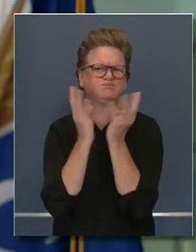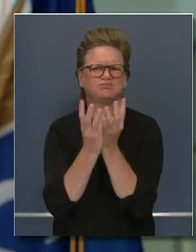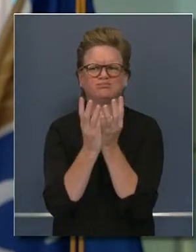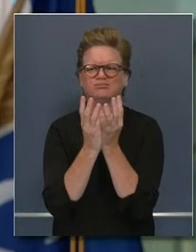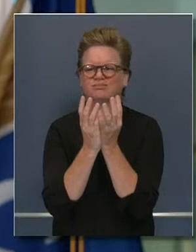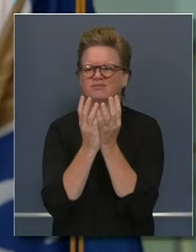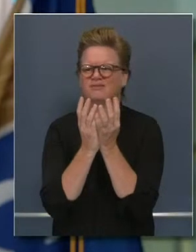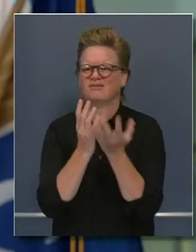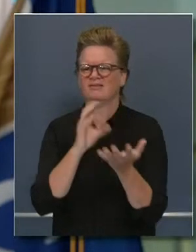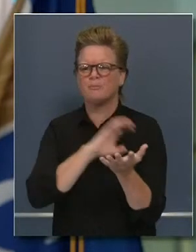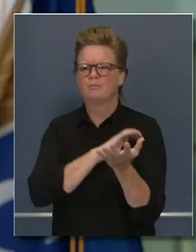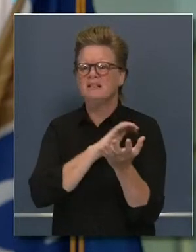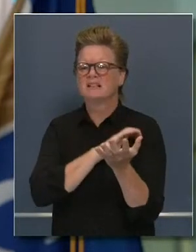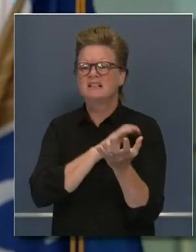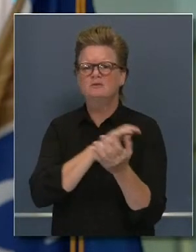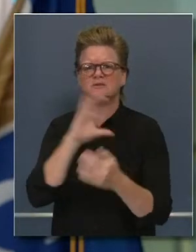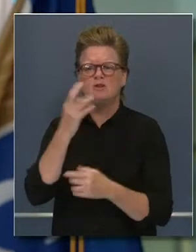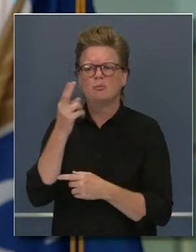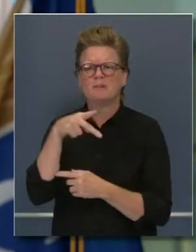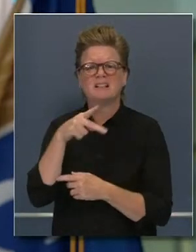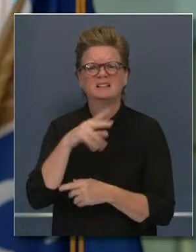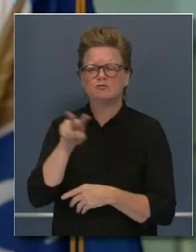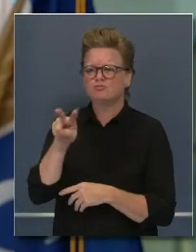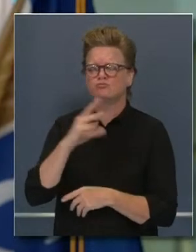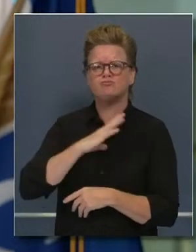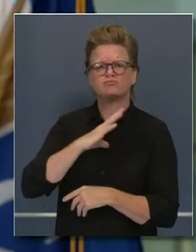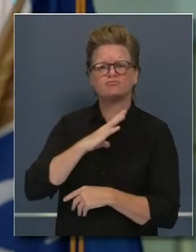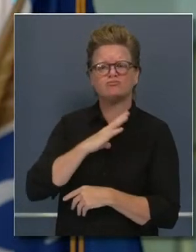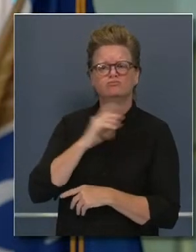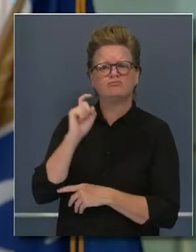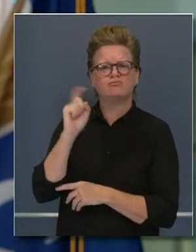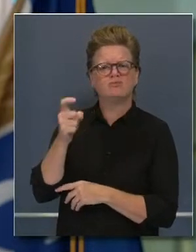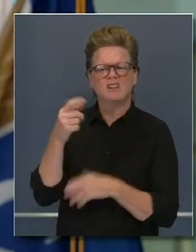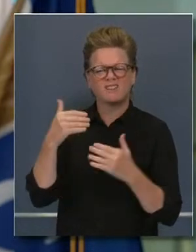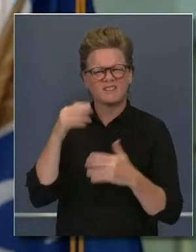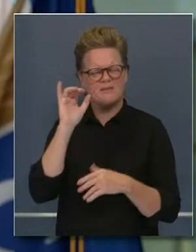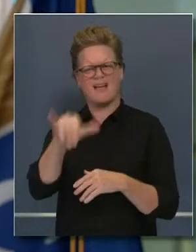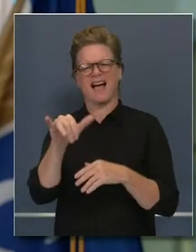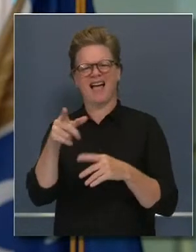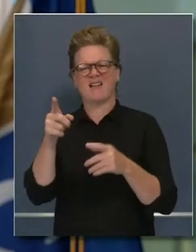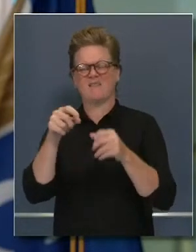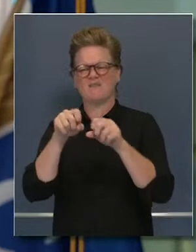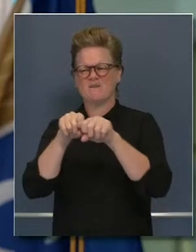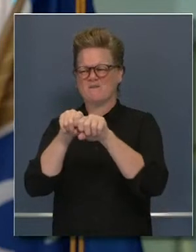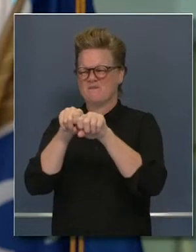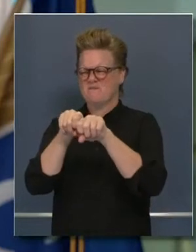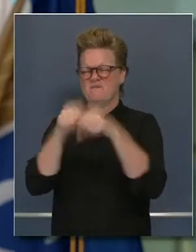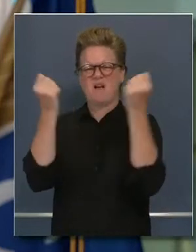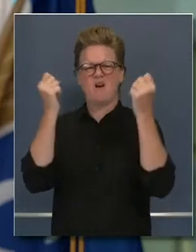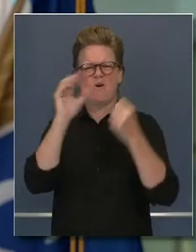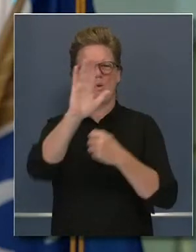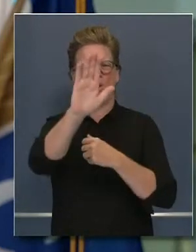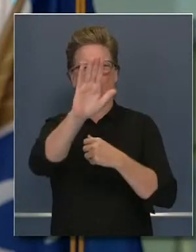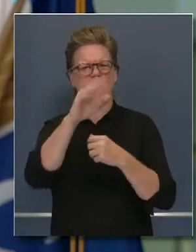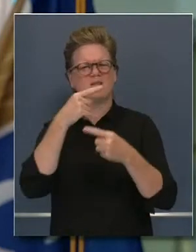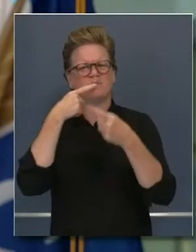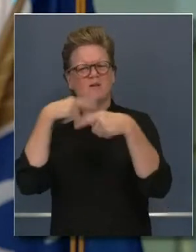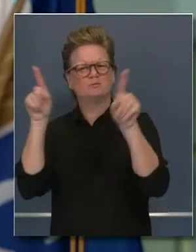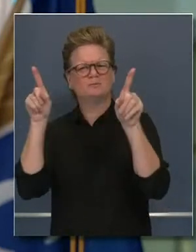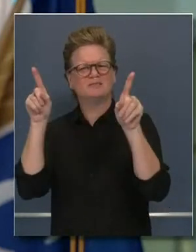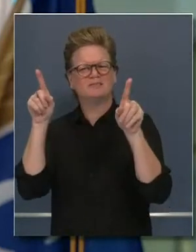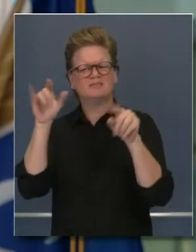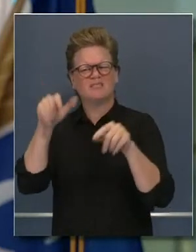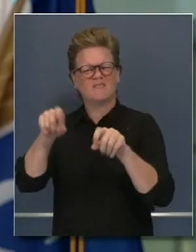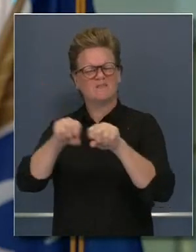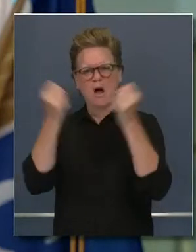size go against public health directives. I'm curious, where for you is the line between public health and First Amendment